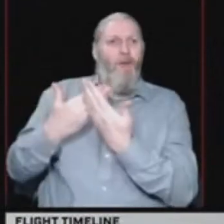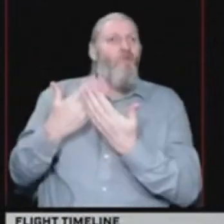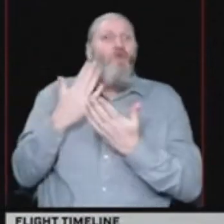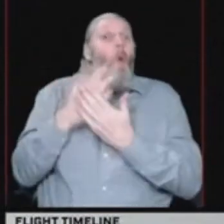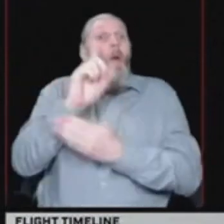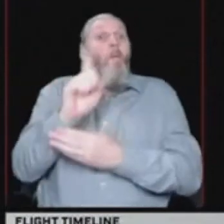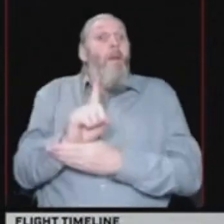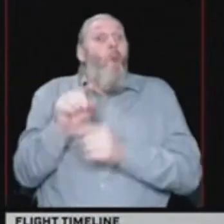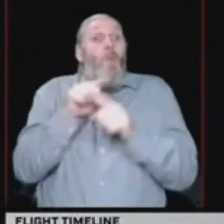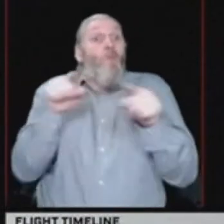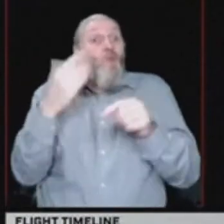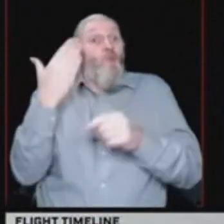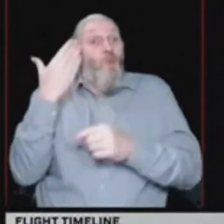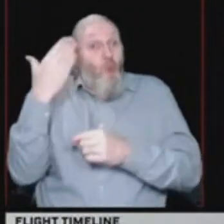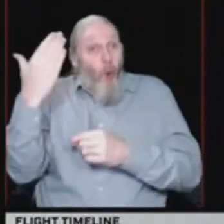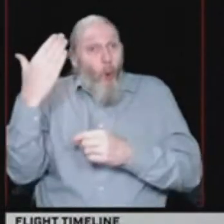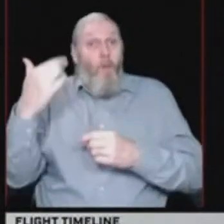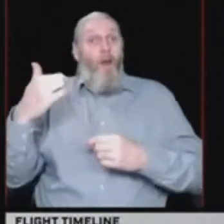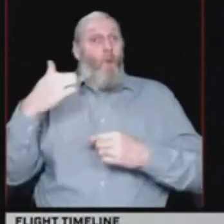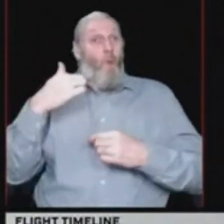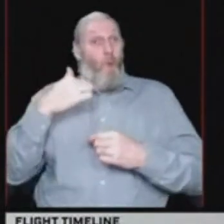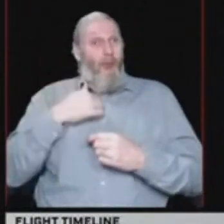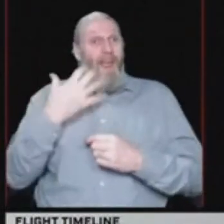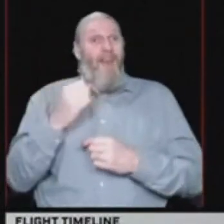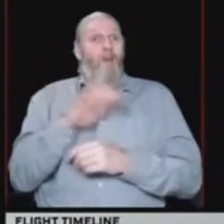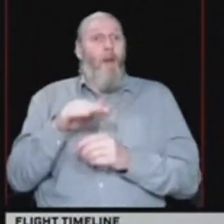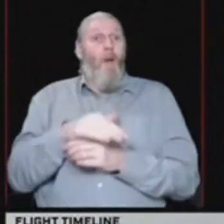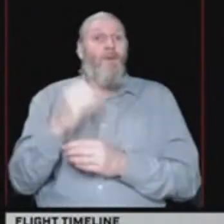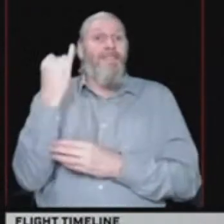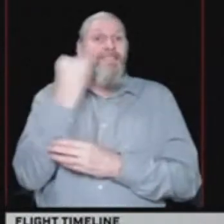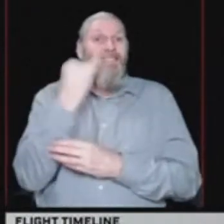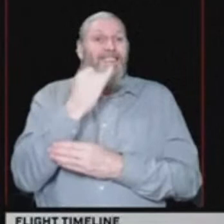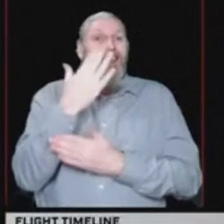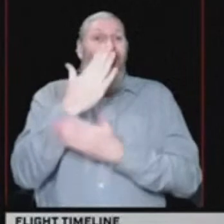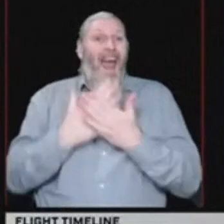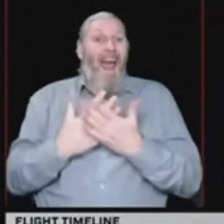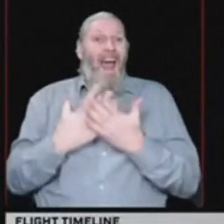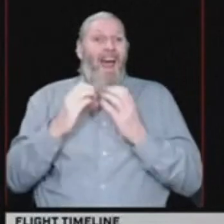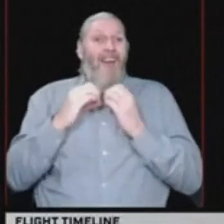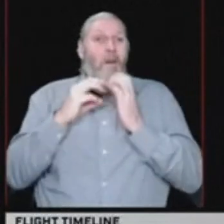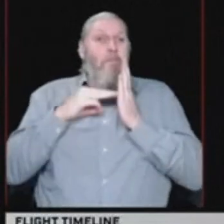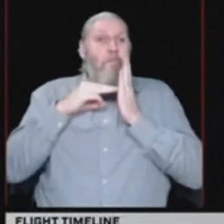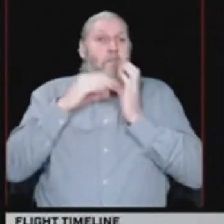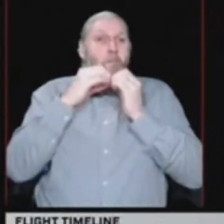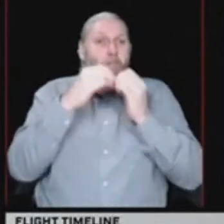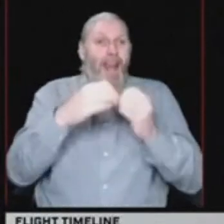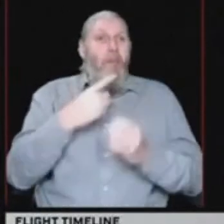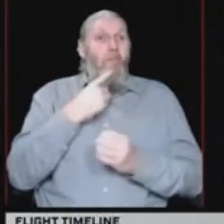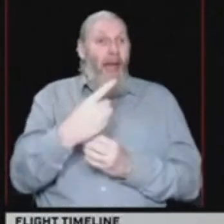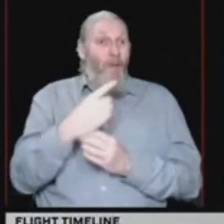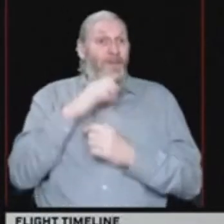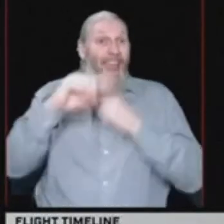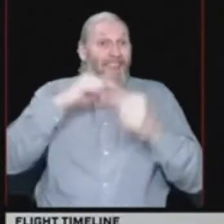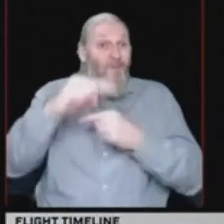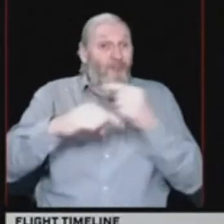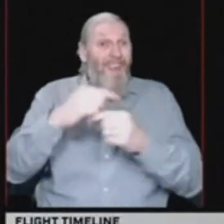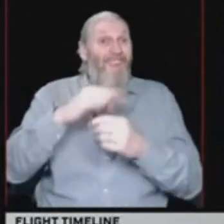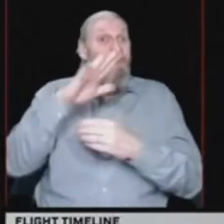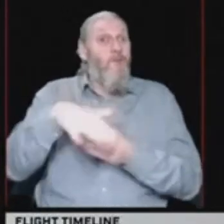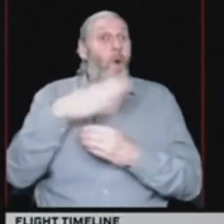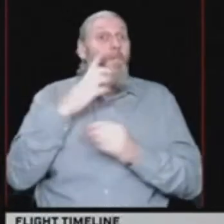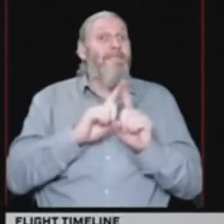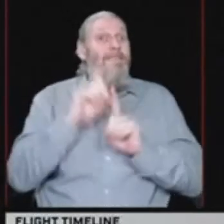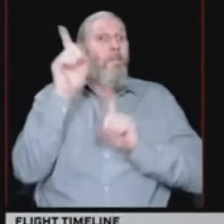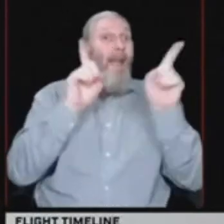£16.5 billion from space income each year in this country, and it's only set to grow. And we're going to work internationally to